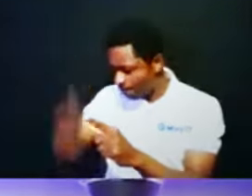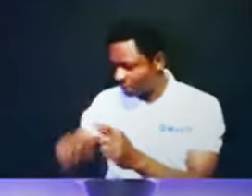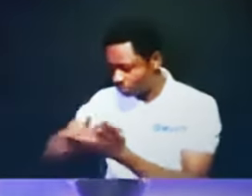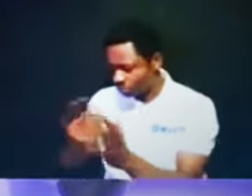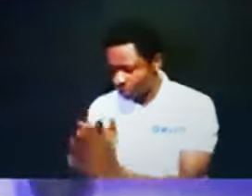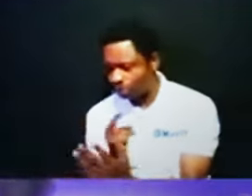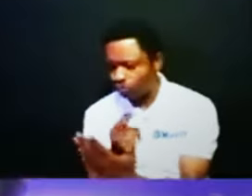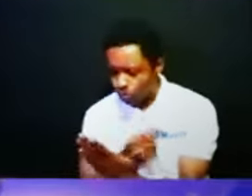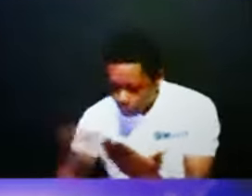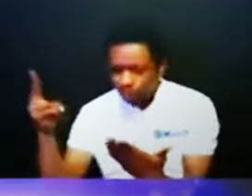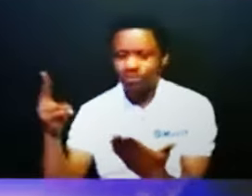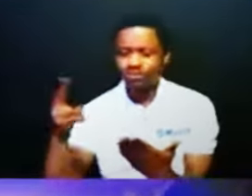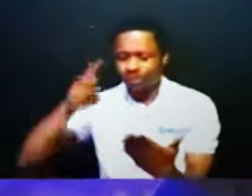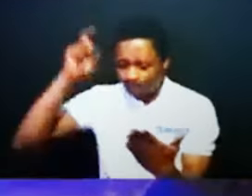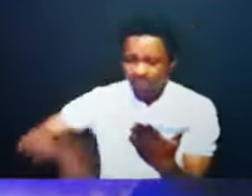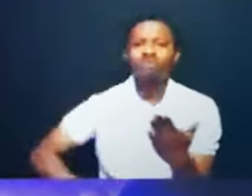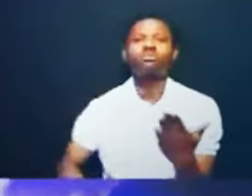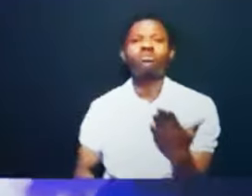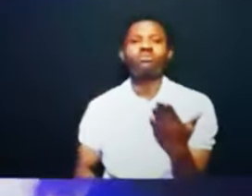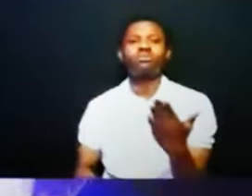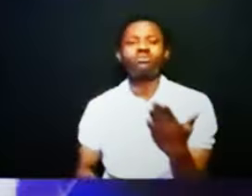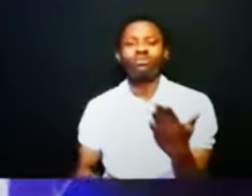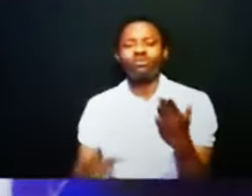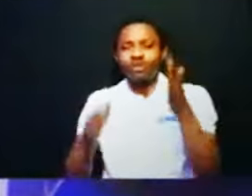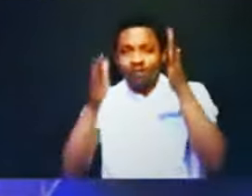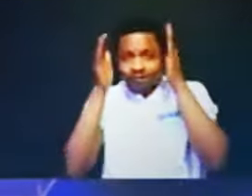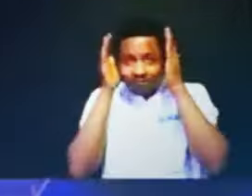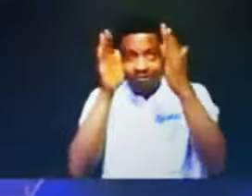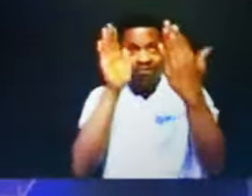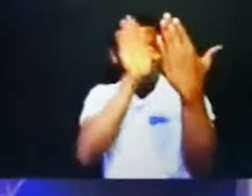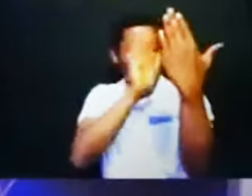because we ought to be holy. Facing the right